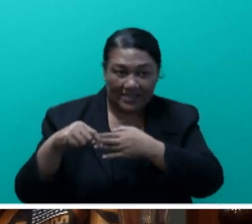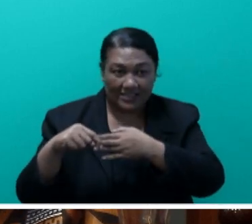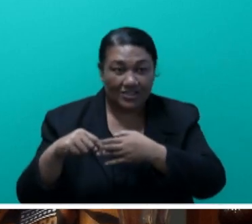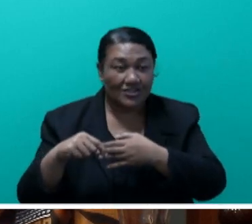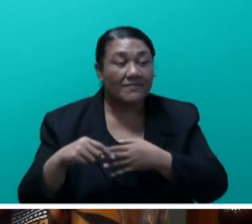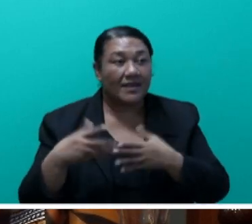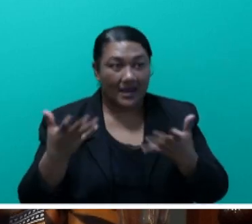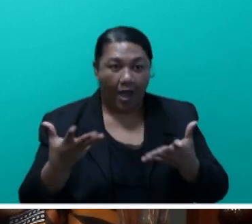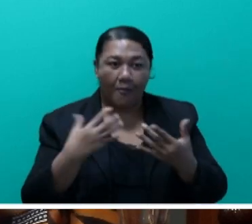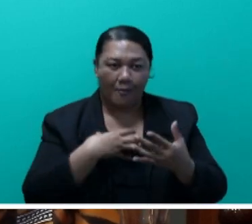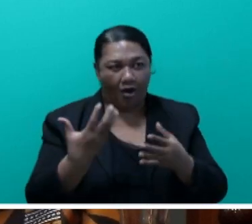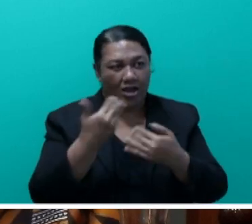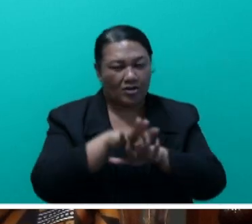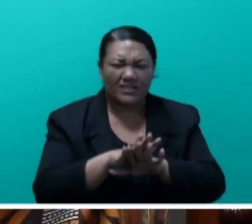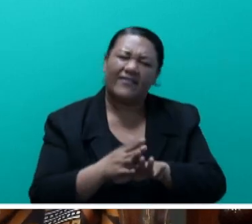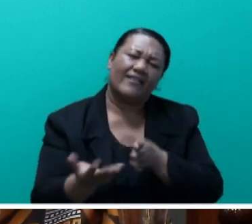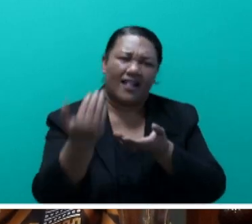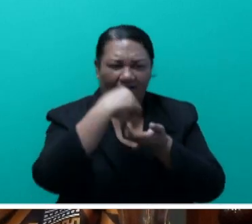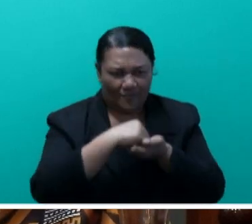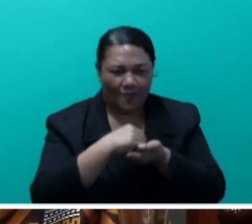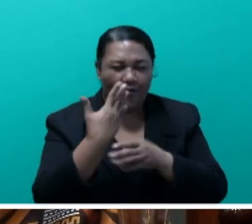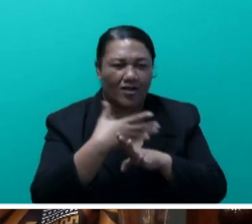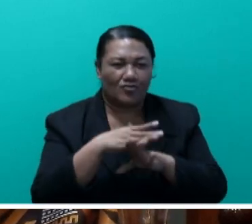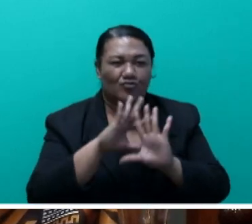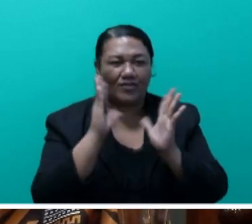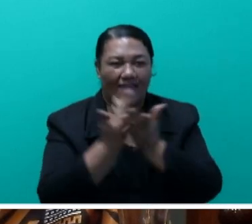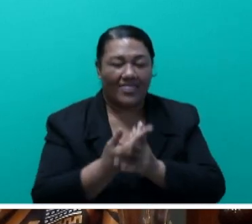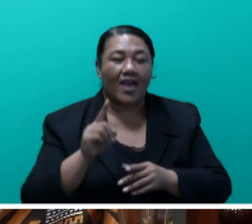more inclusive. Let's work together to make this happen,